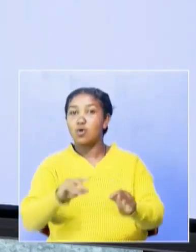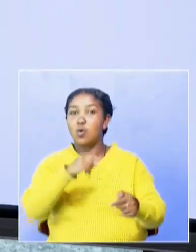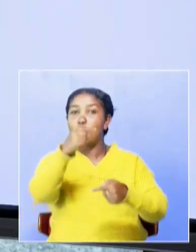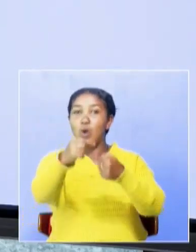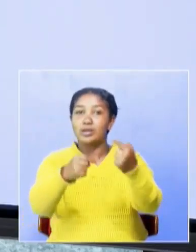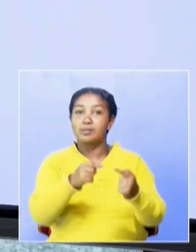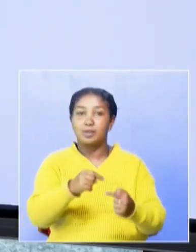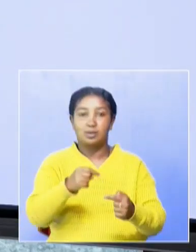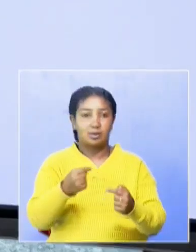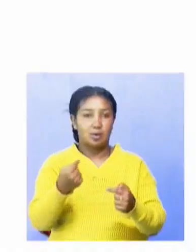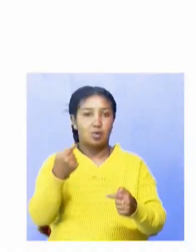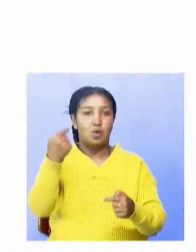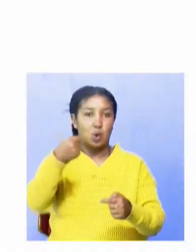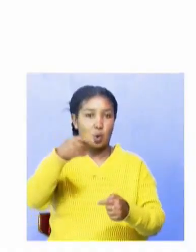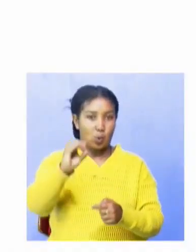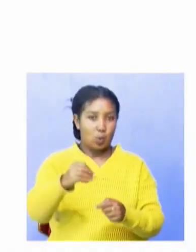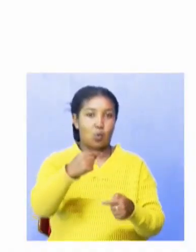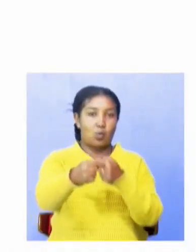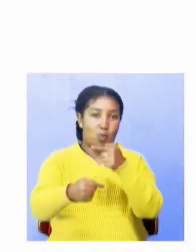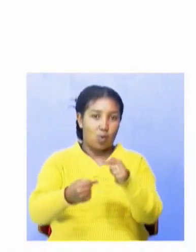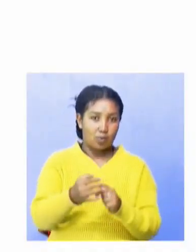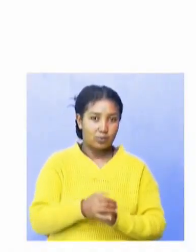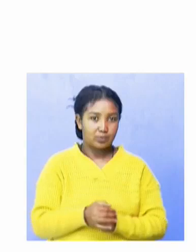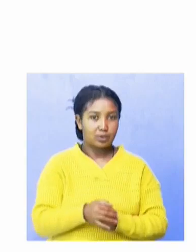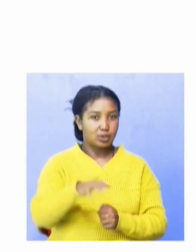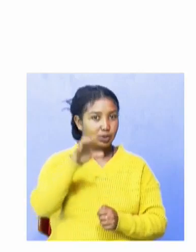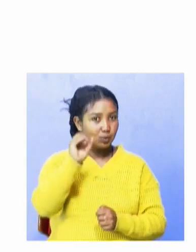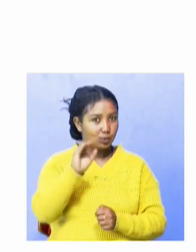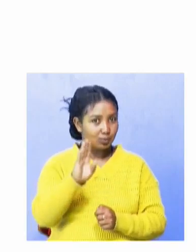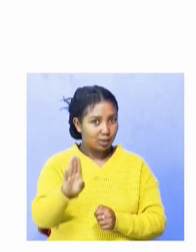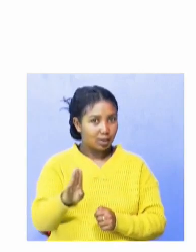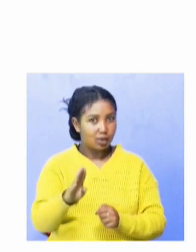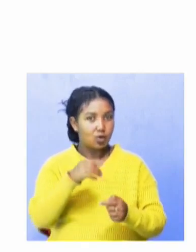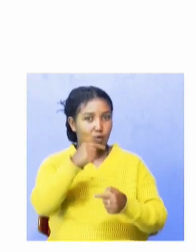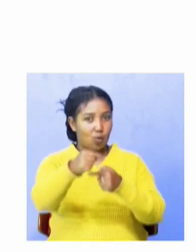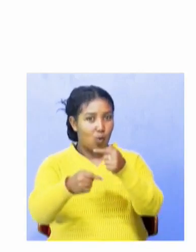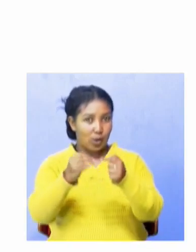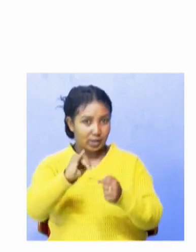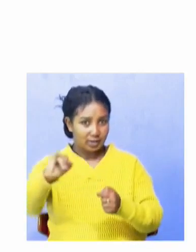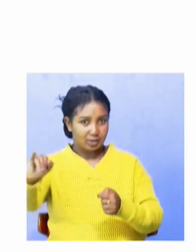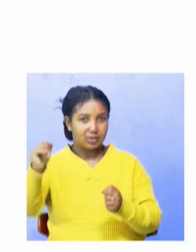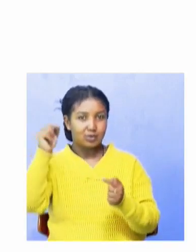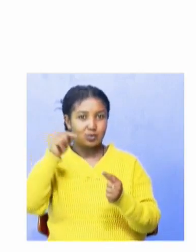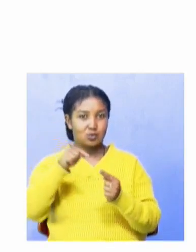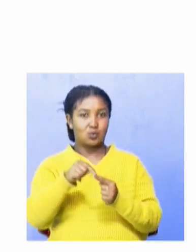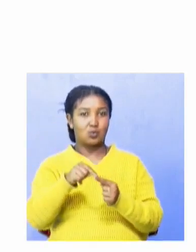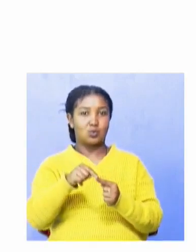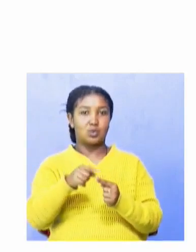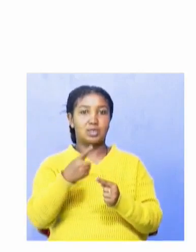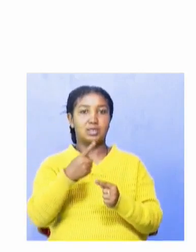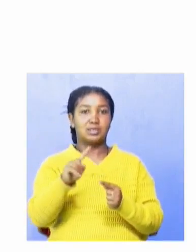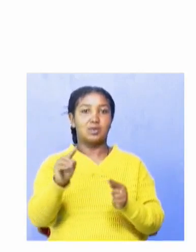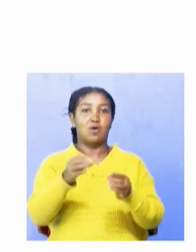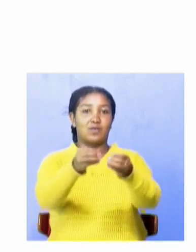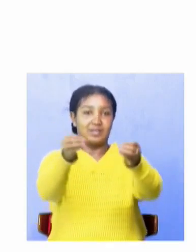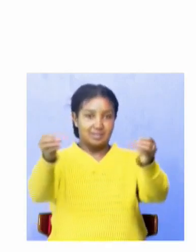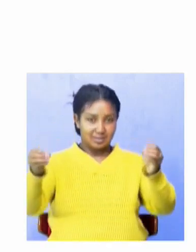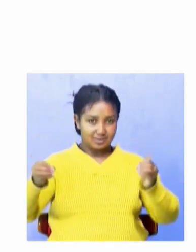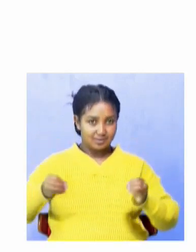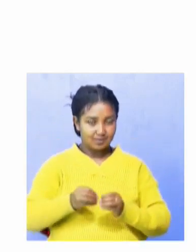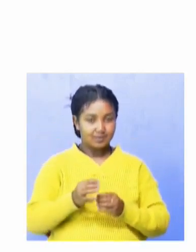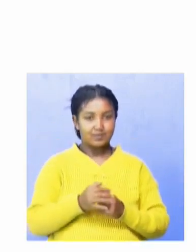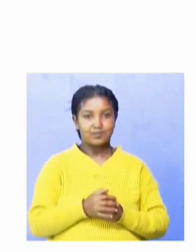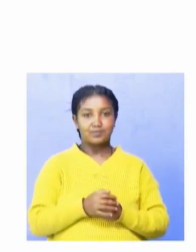what? Go. So it should be going to the